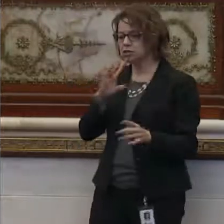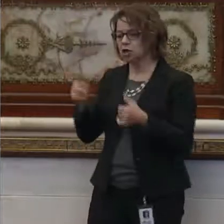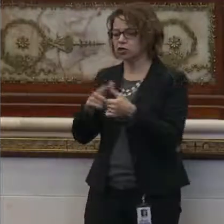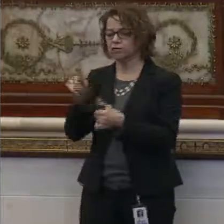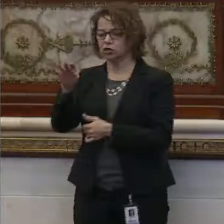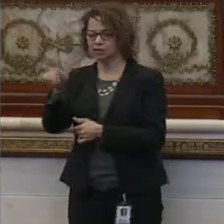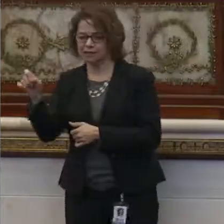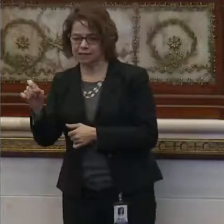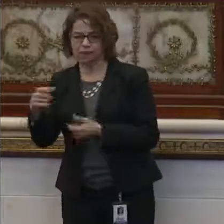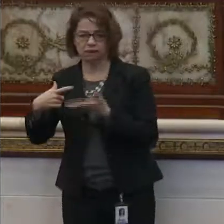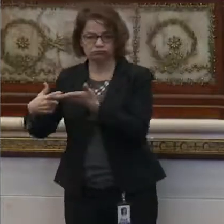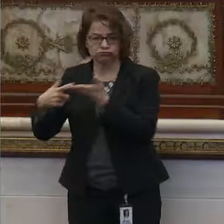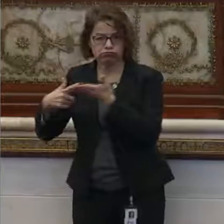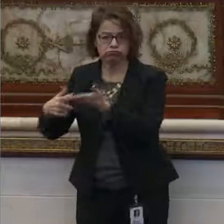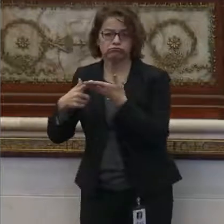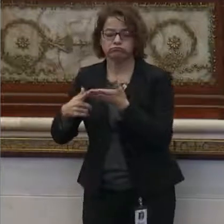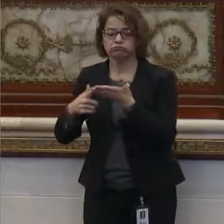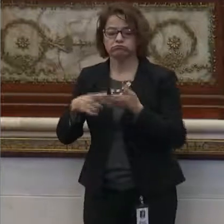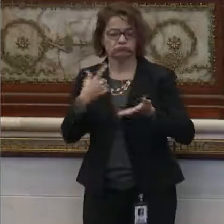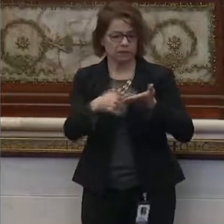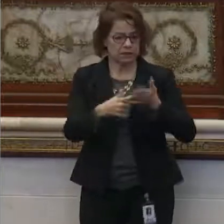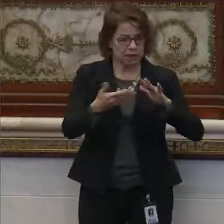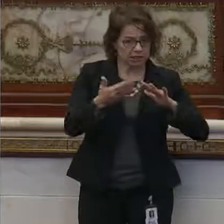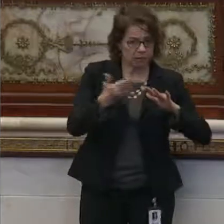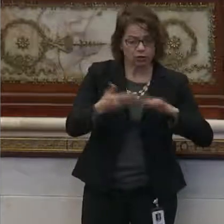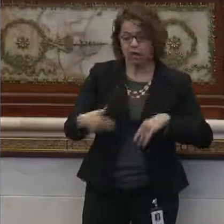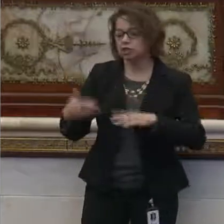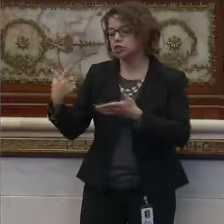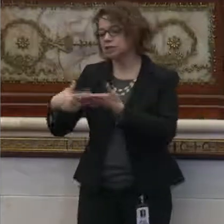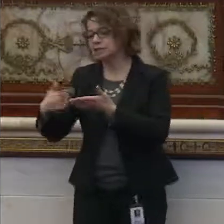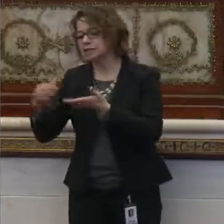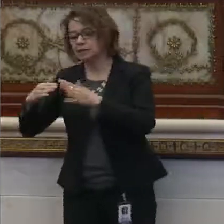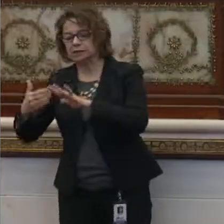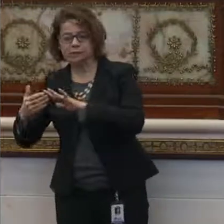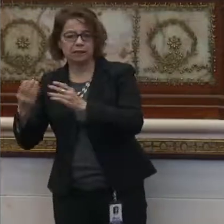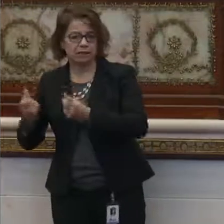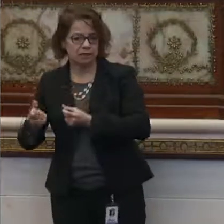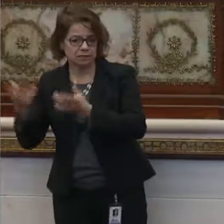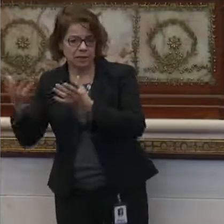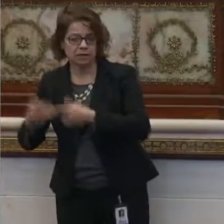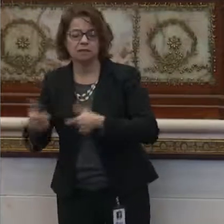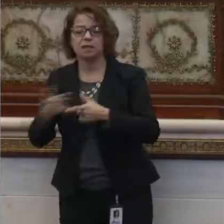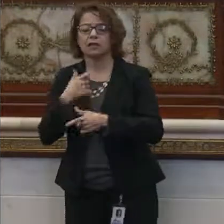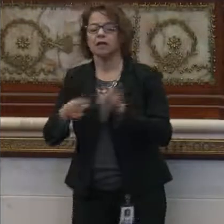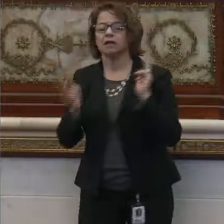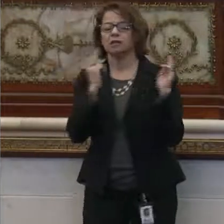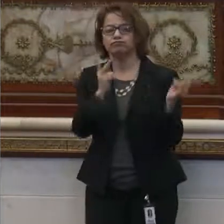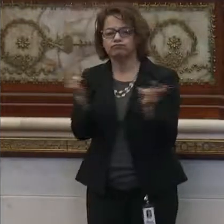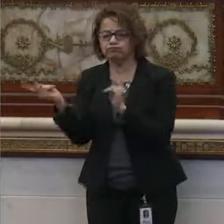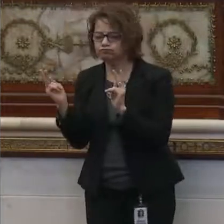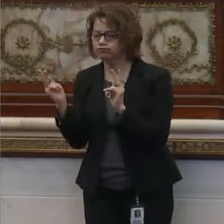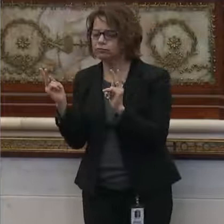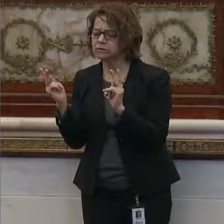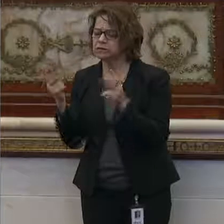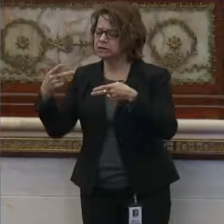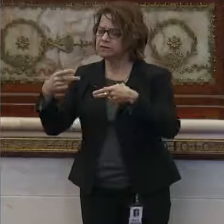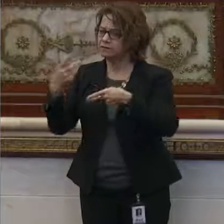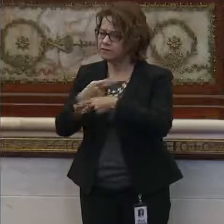about their operations and understanding where their spends will be. They then do a scan to help